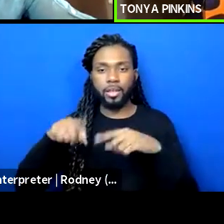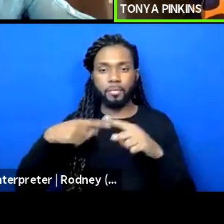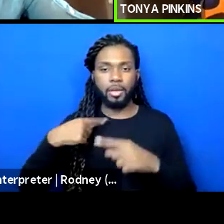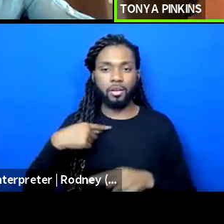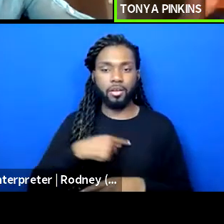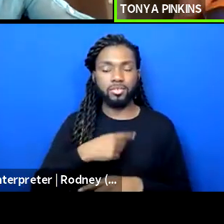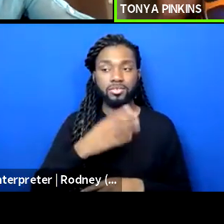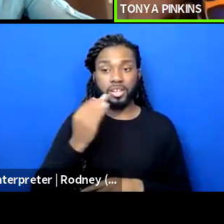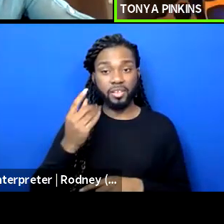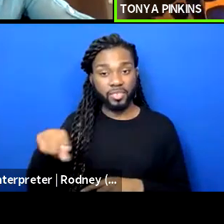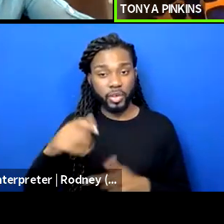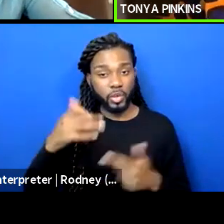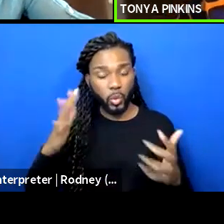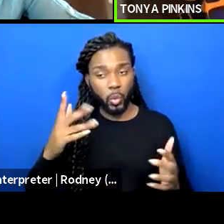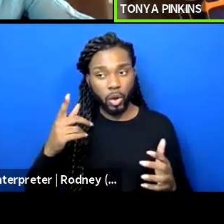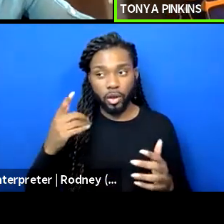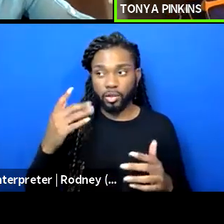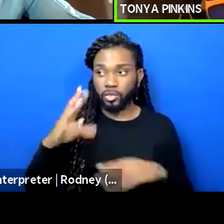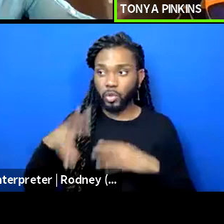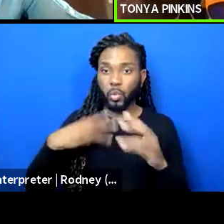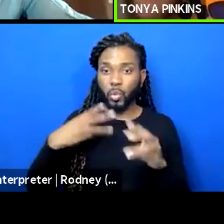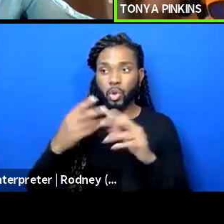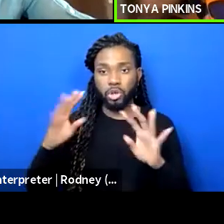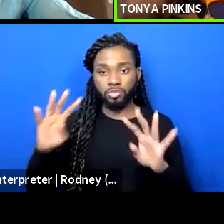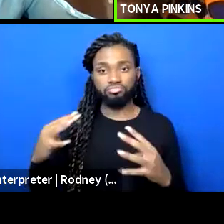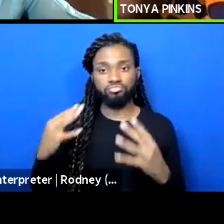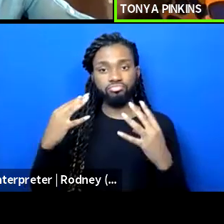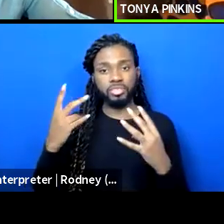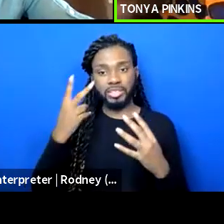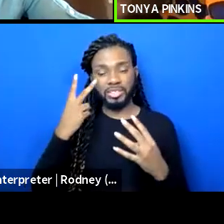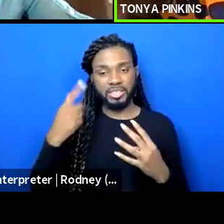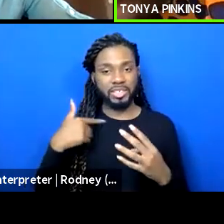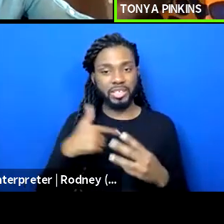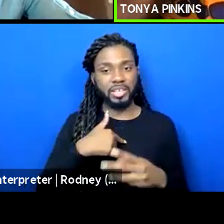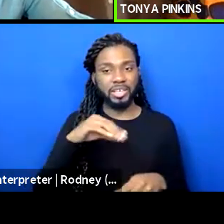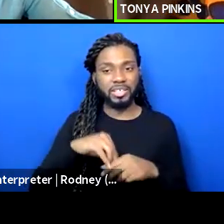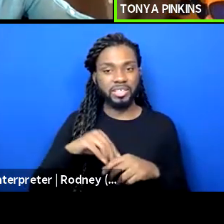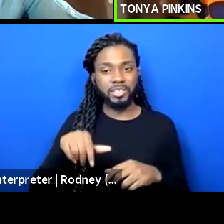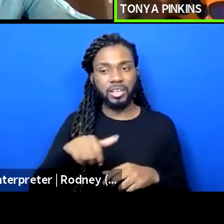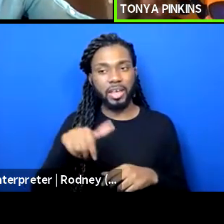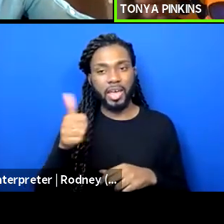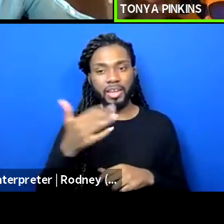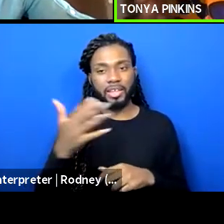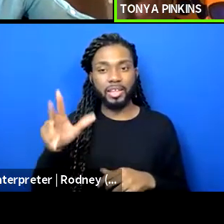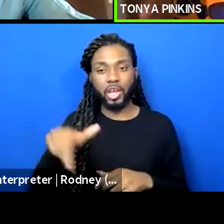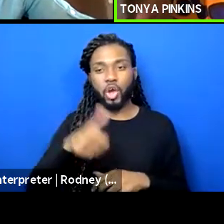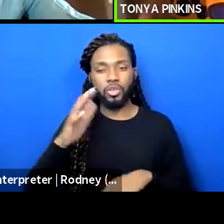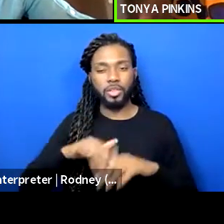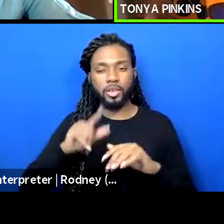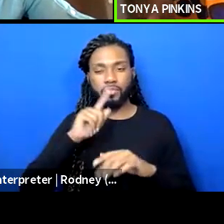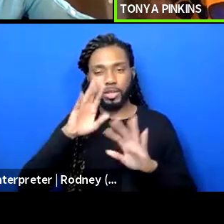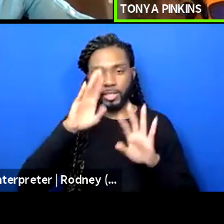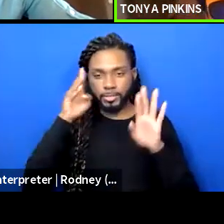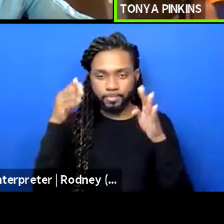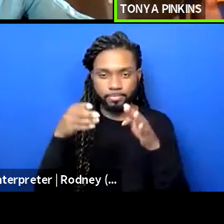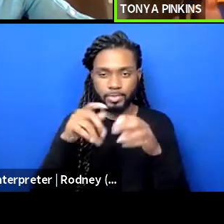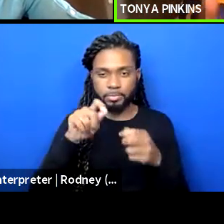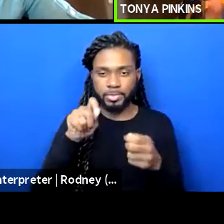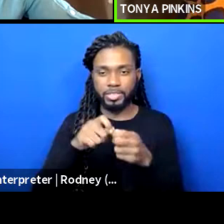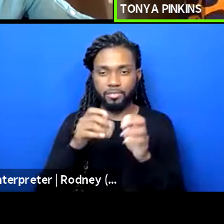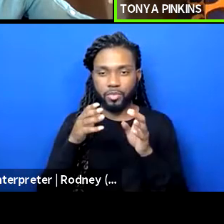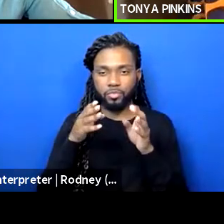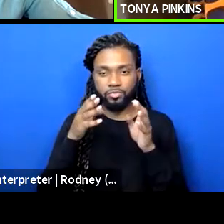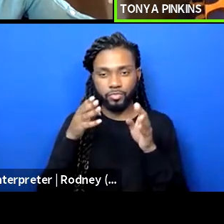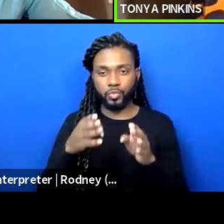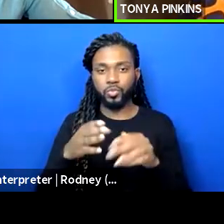to even be seen by the world in any way other than this very narrow view. So I